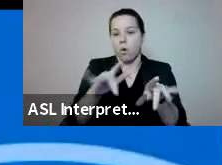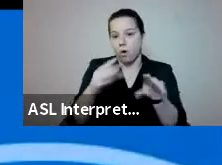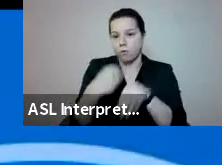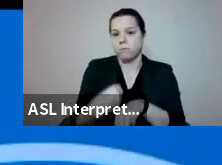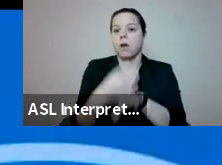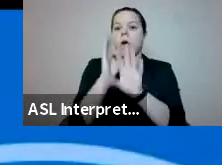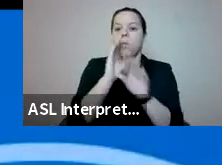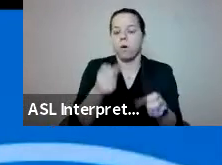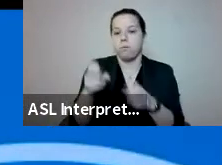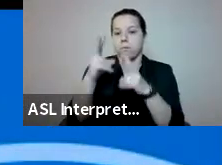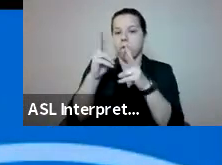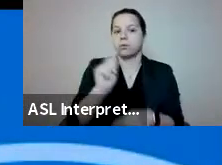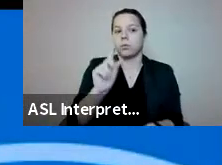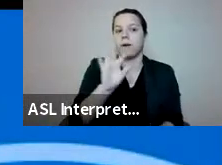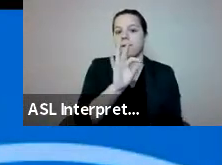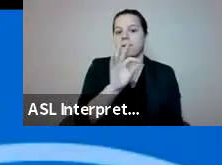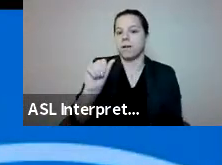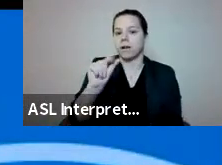posted at